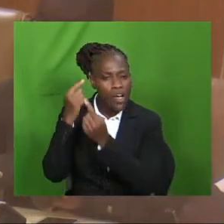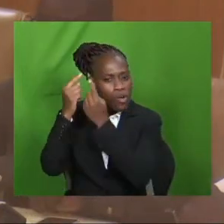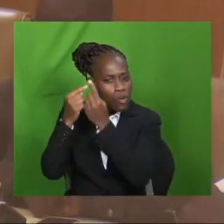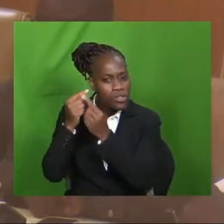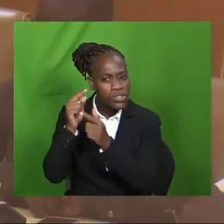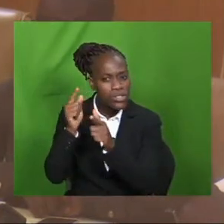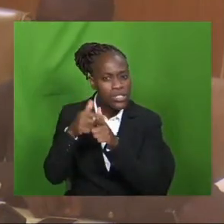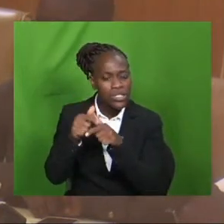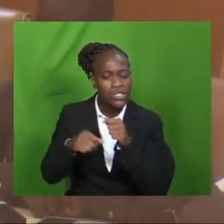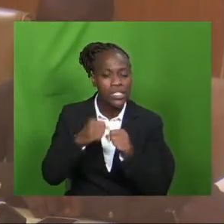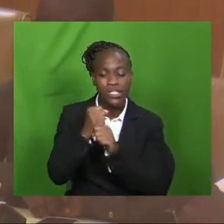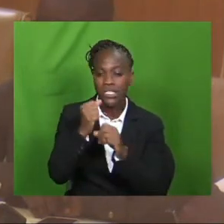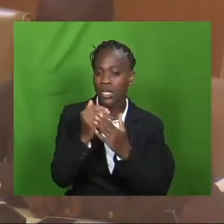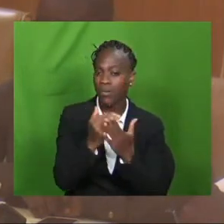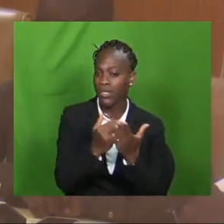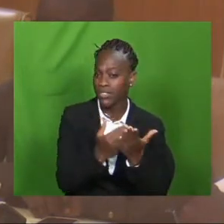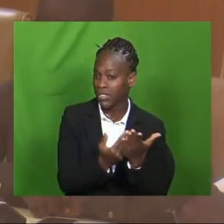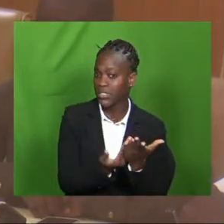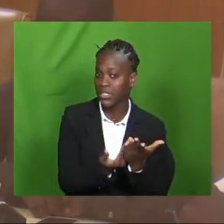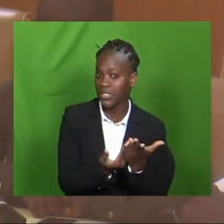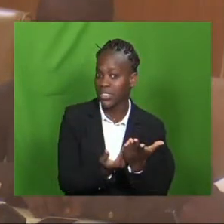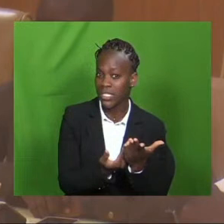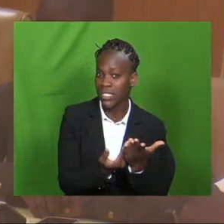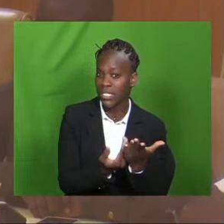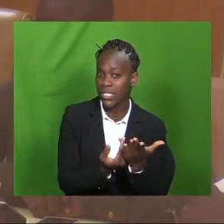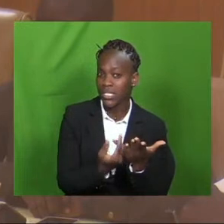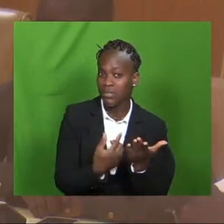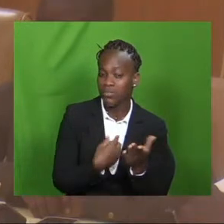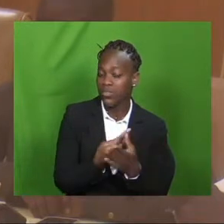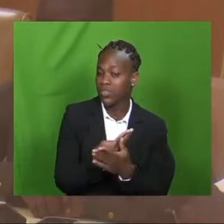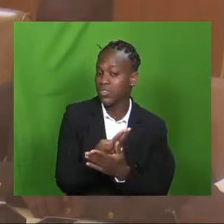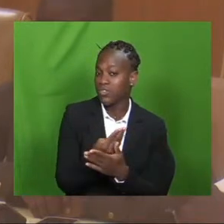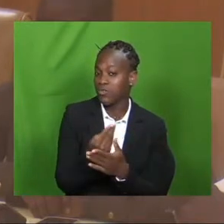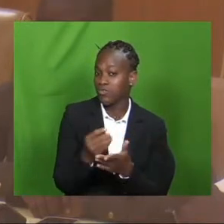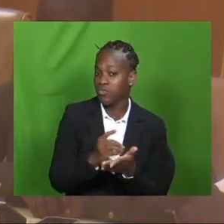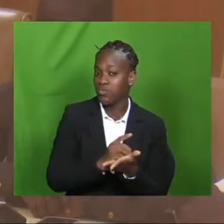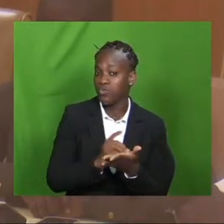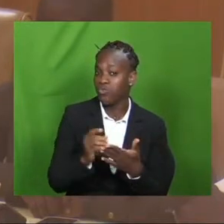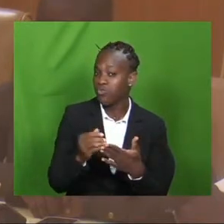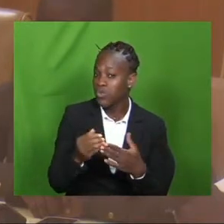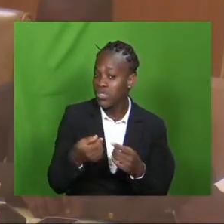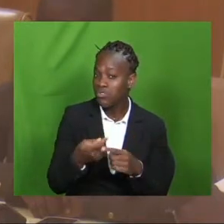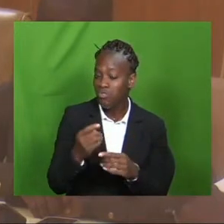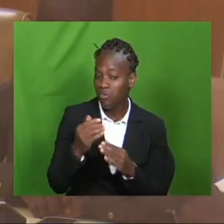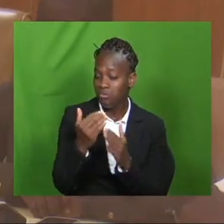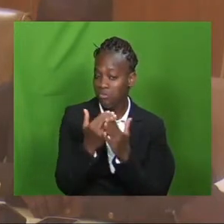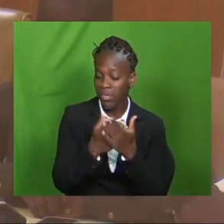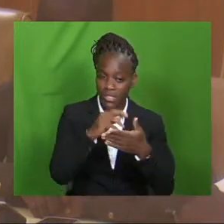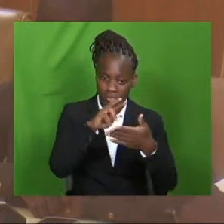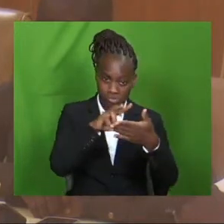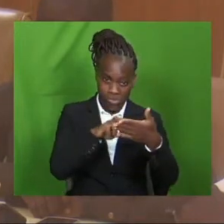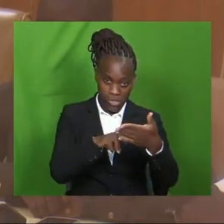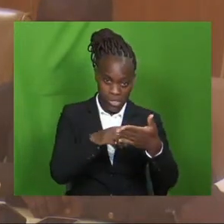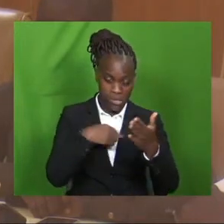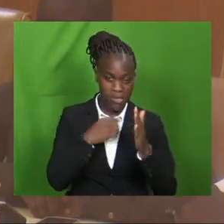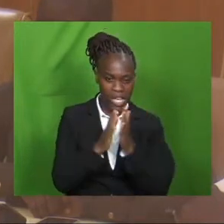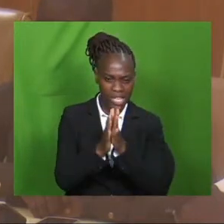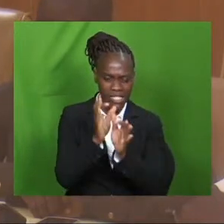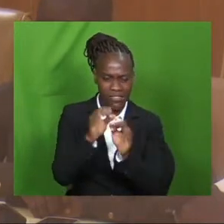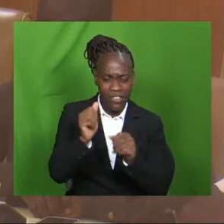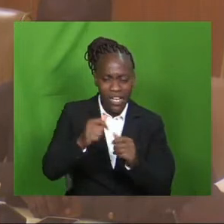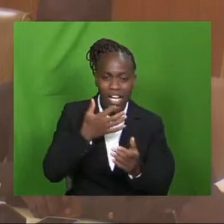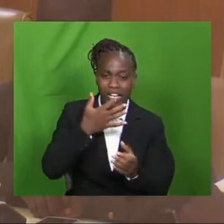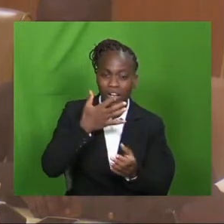budget. Fortunately, we are just some few weeks away from the budget. I want to find out whether he can confirm that